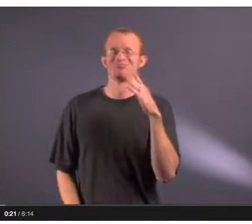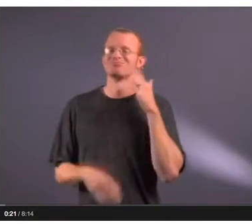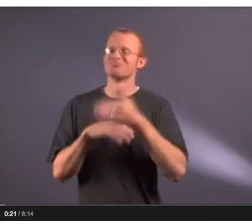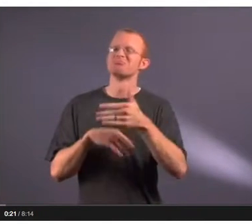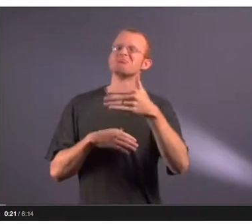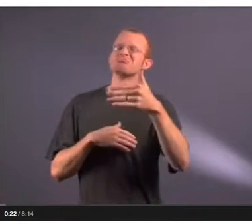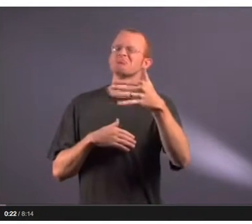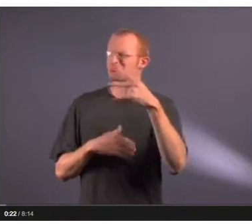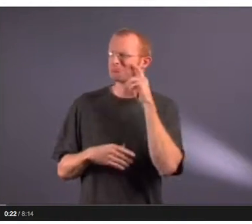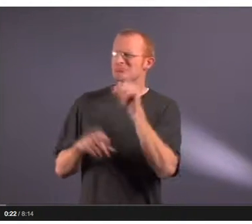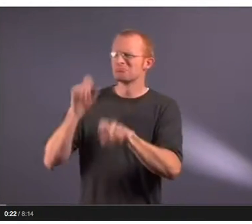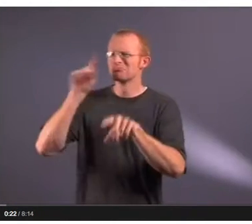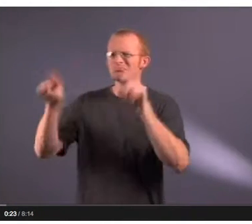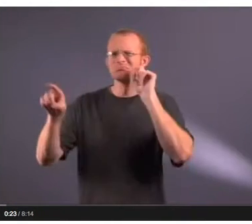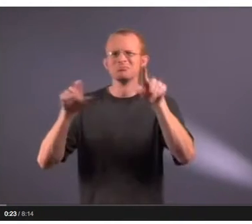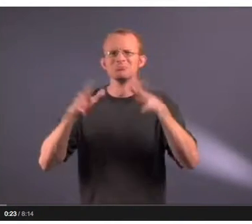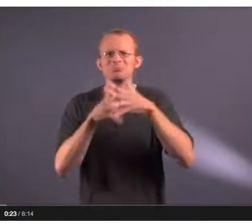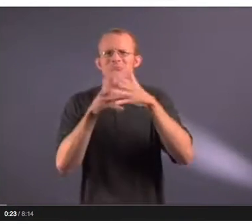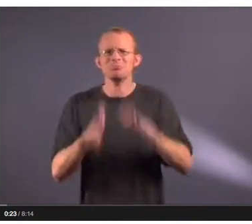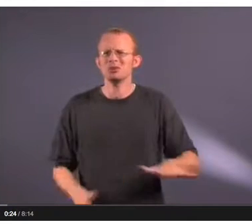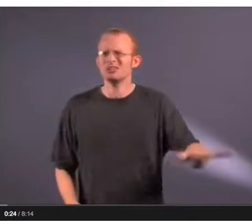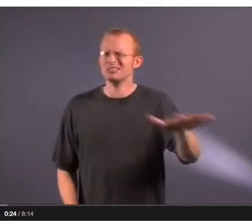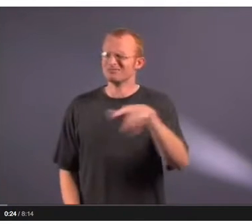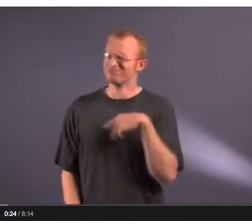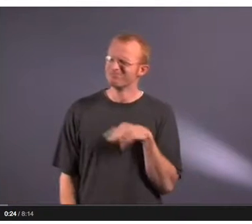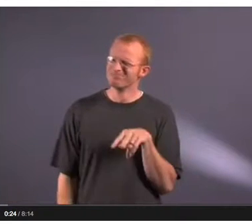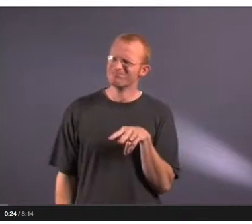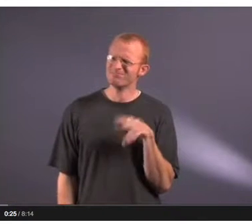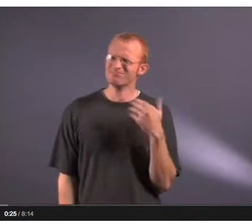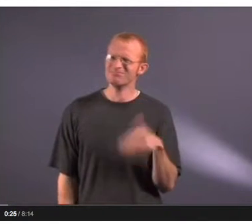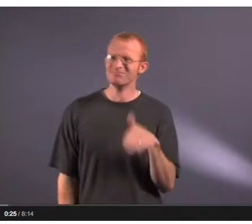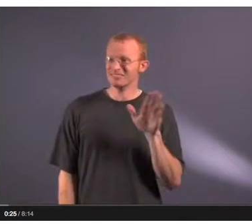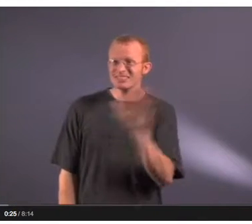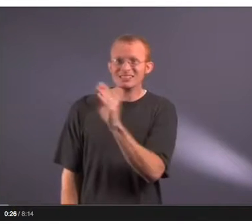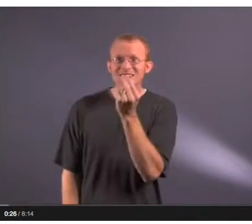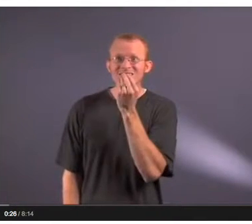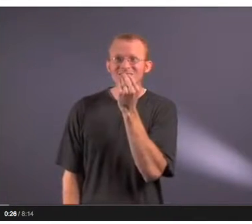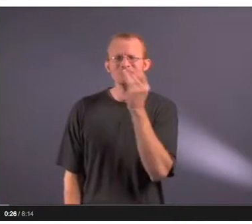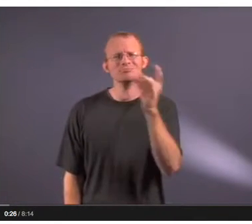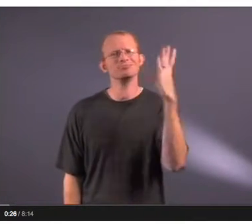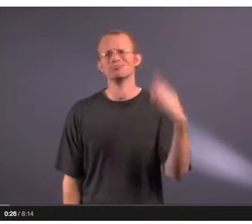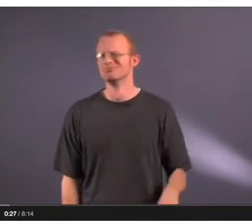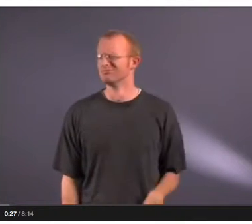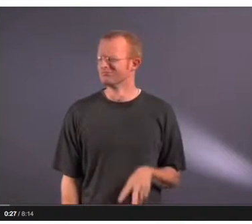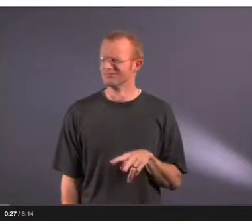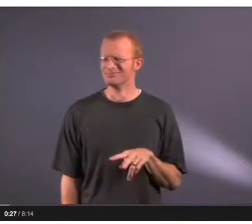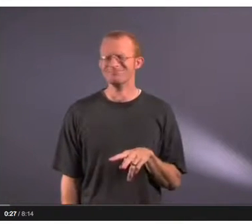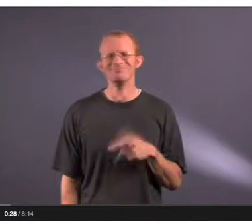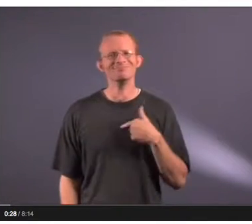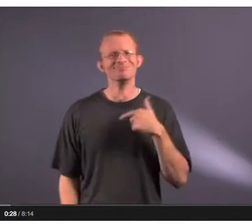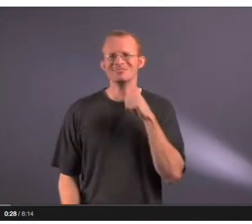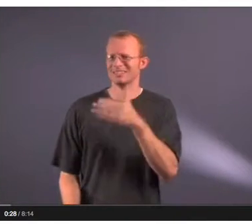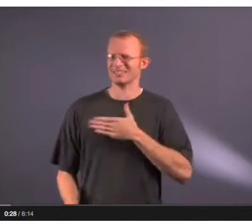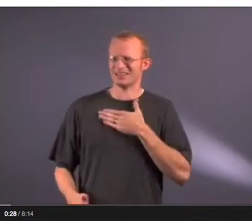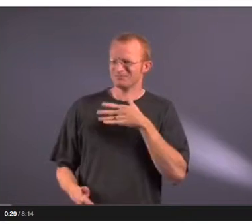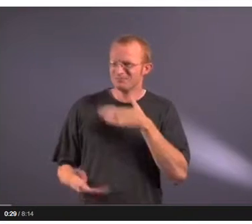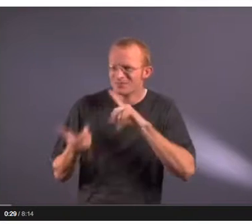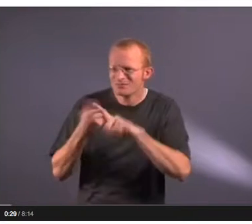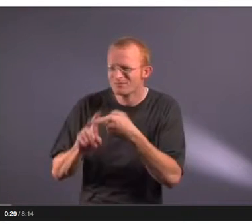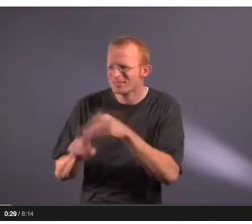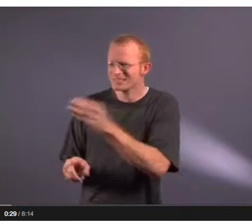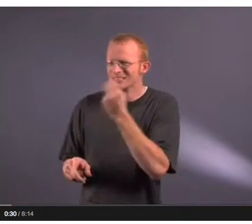them. And so when I was about 18, I started to really look at the American culture and notice how they ate and their eating